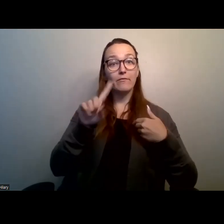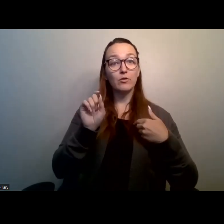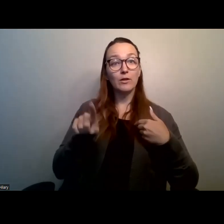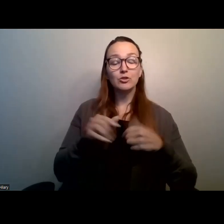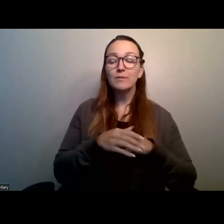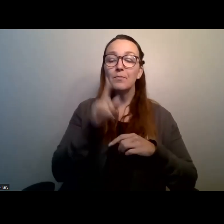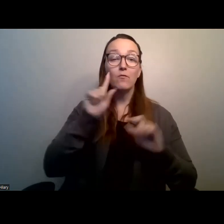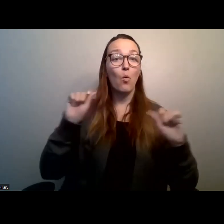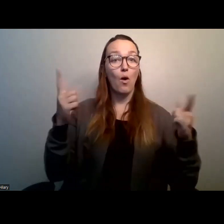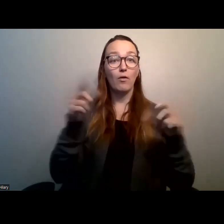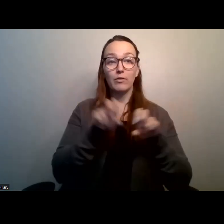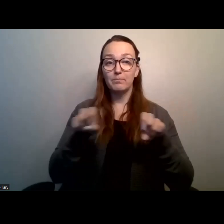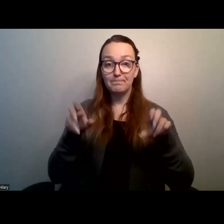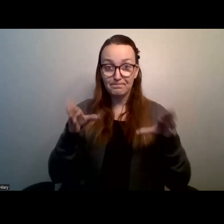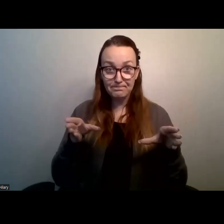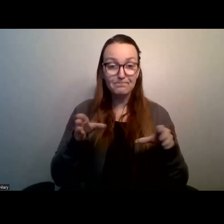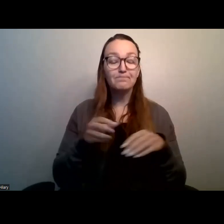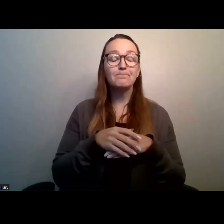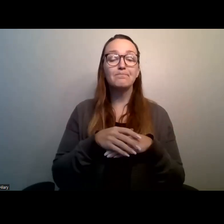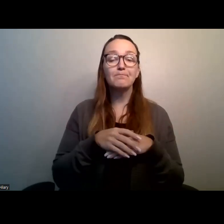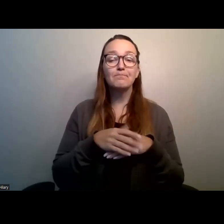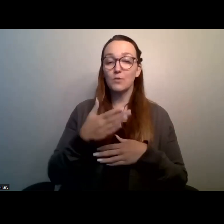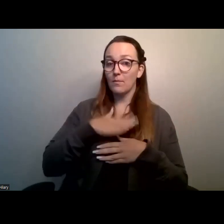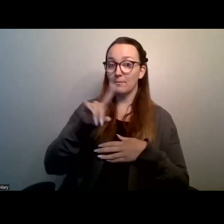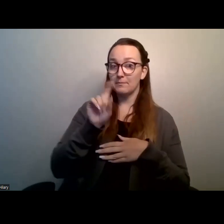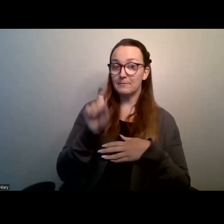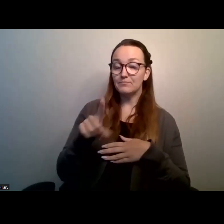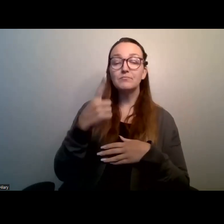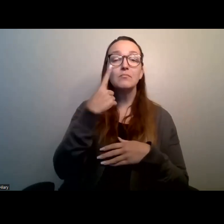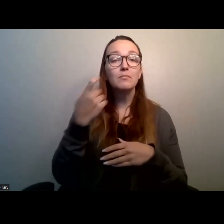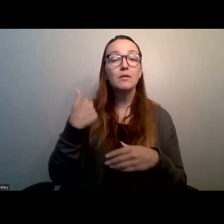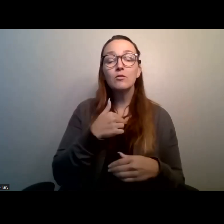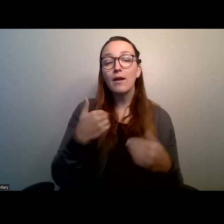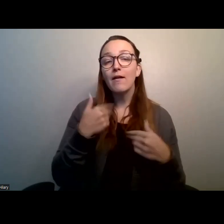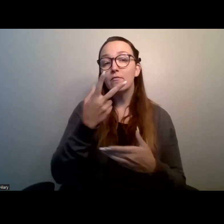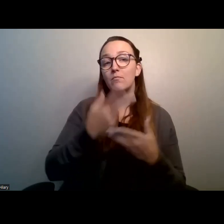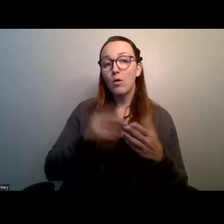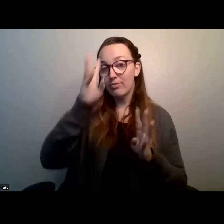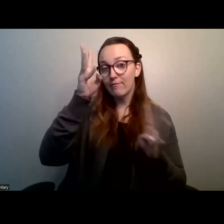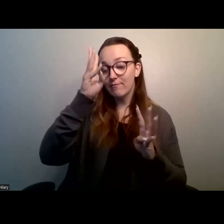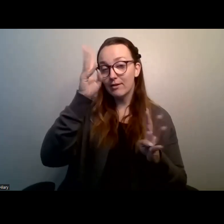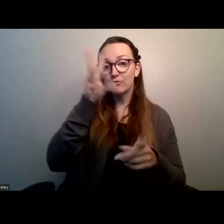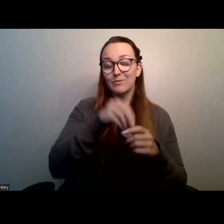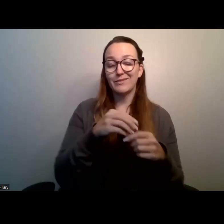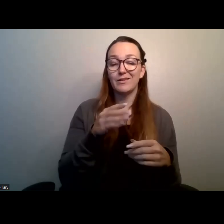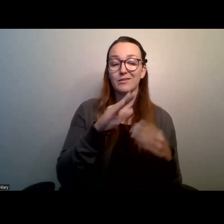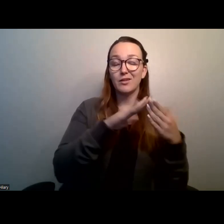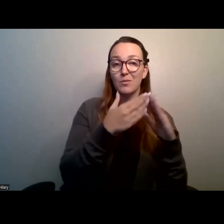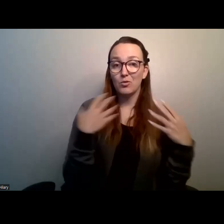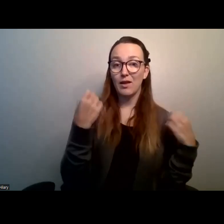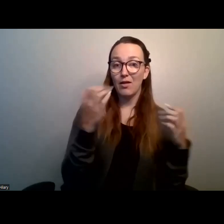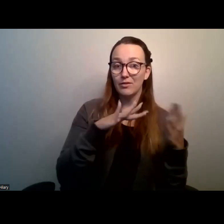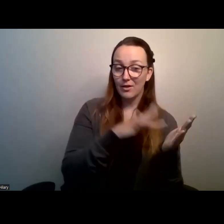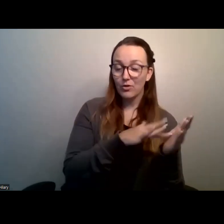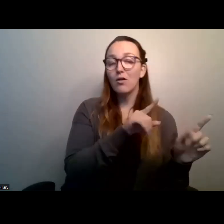of the panelists. And my question is, since there are both innovations in the community health center side for mobile health and